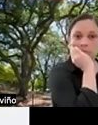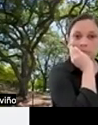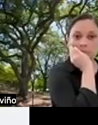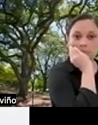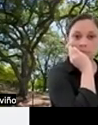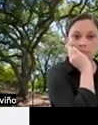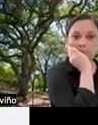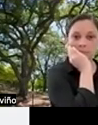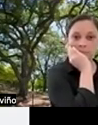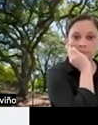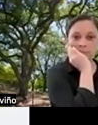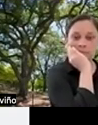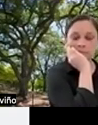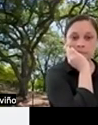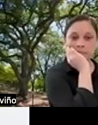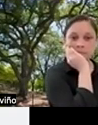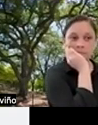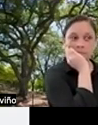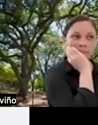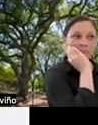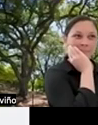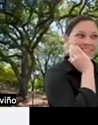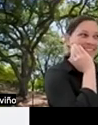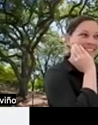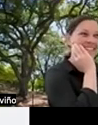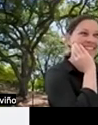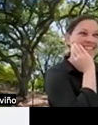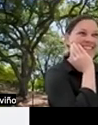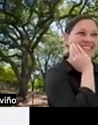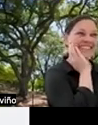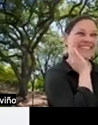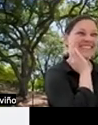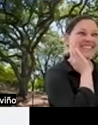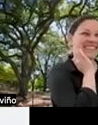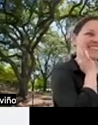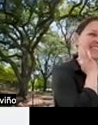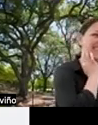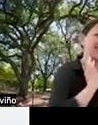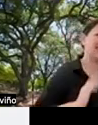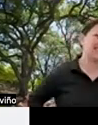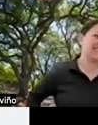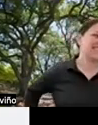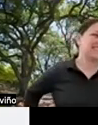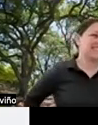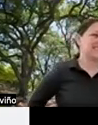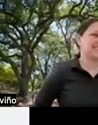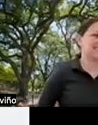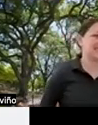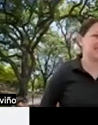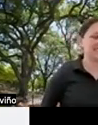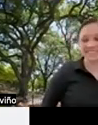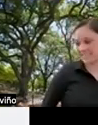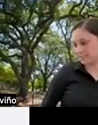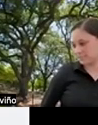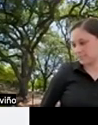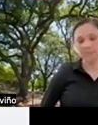Thanks, Sarah. Him, I see that five little monkeys. To build on what Sarah said, not only are we